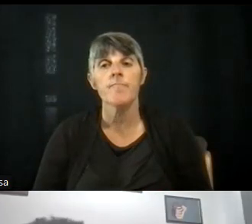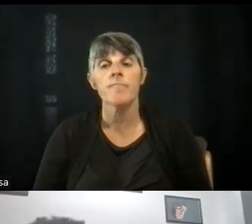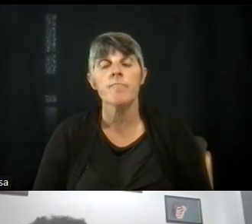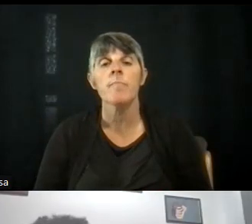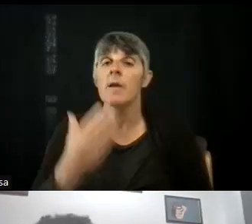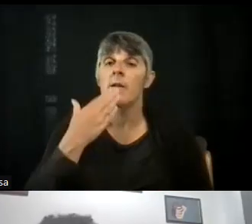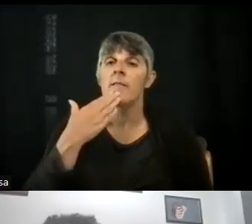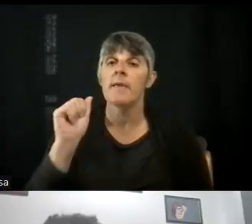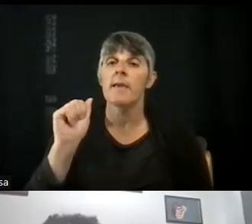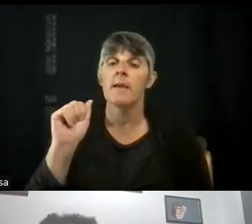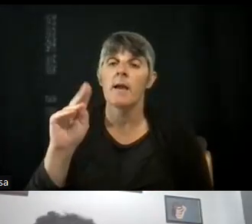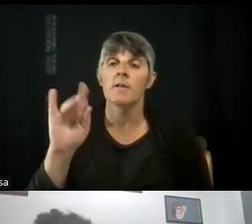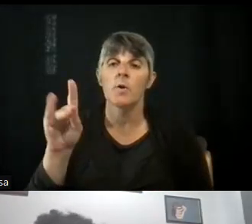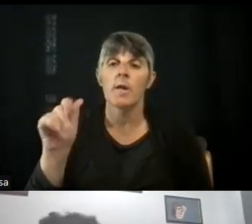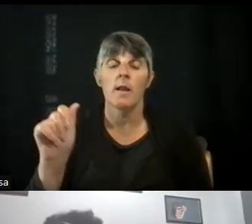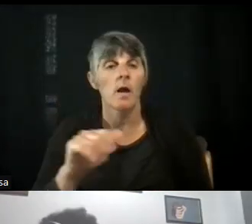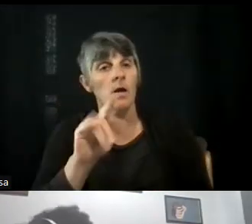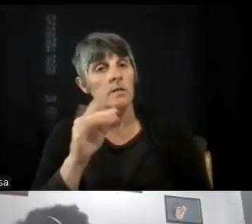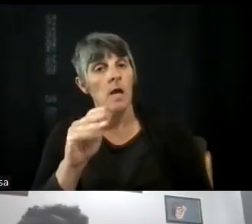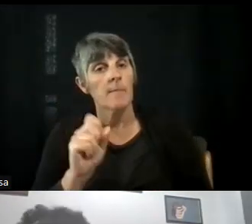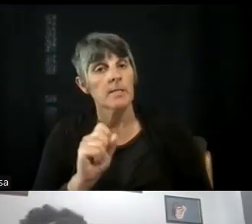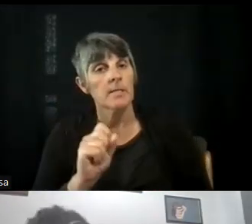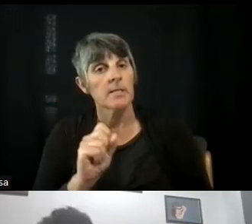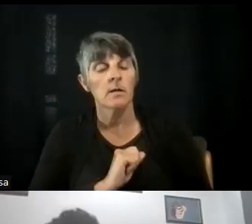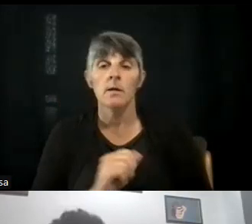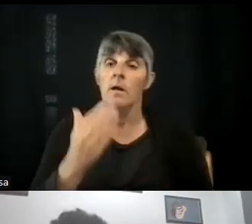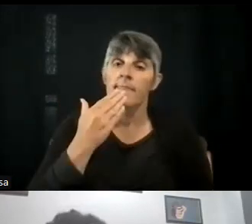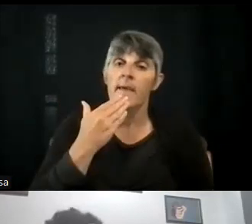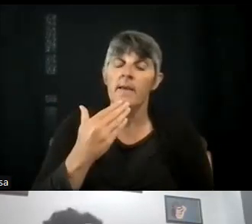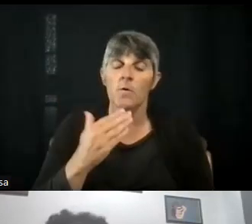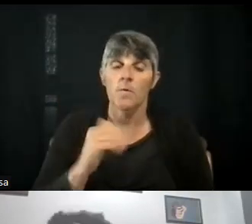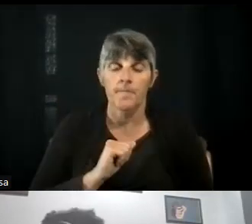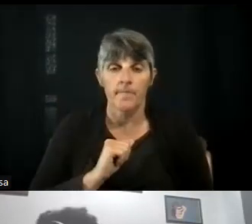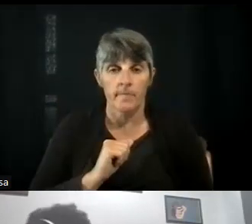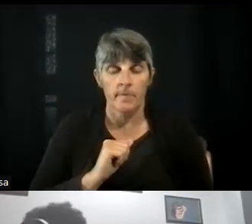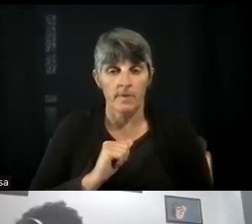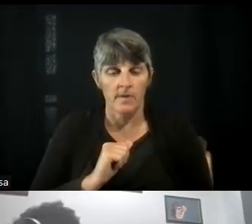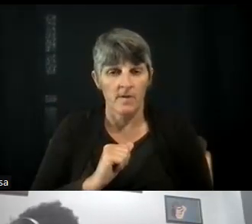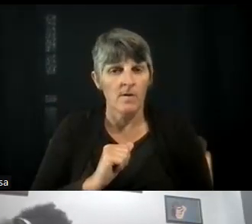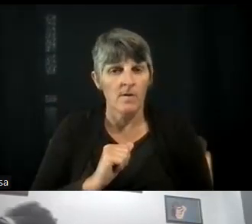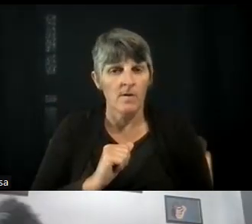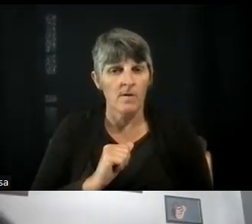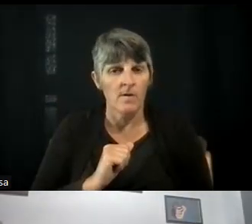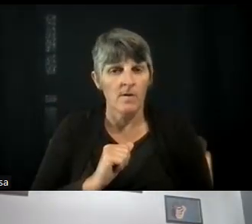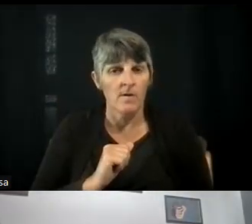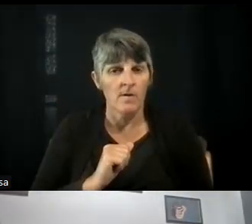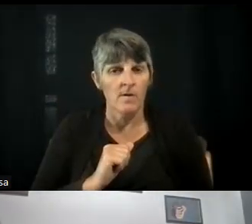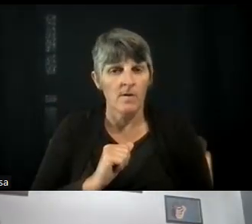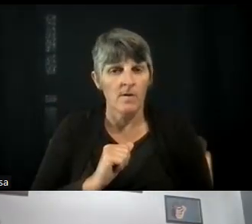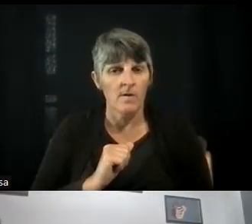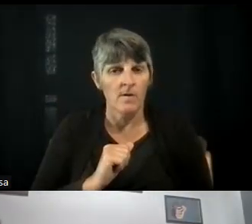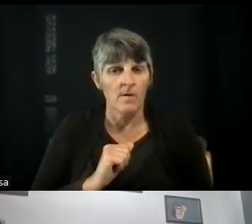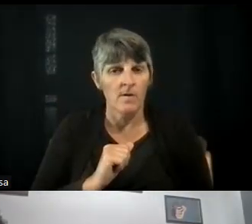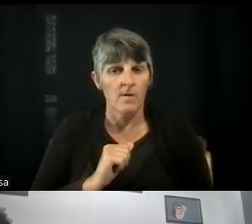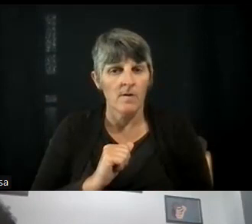Thank you, Antonietta. Okay, Thomas. Thank you, Antoni. Oh, sorry, I forgot we have an interpreter. Yes, thank